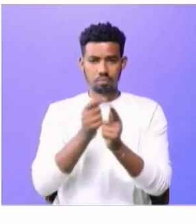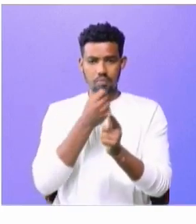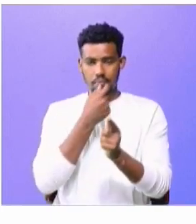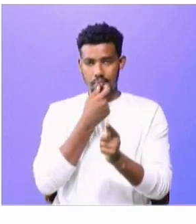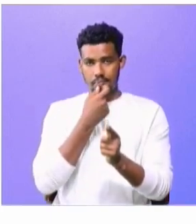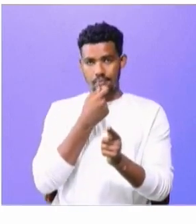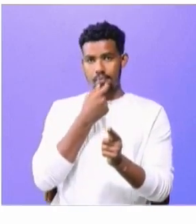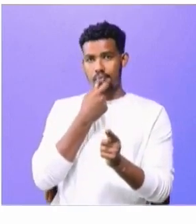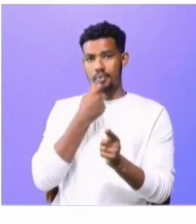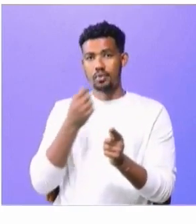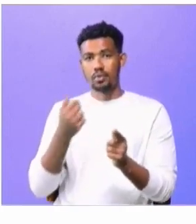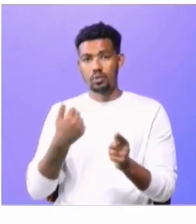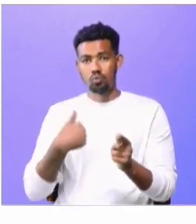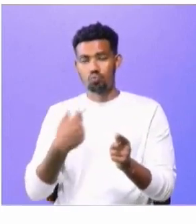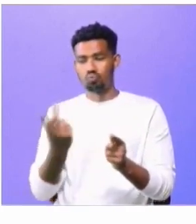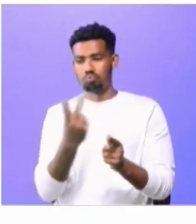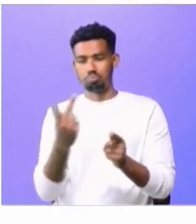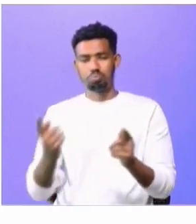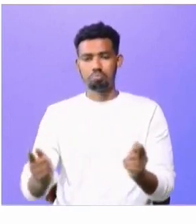at